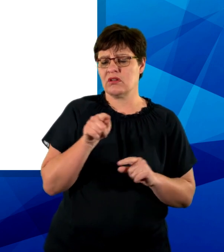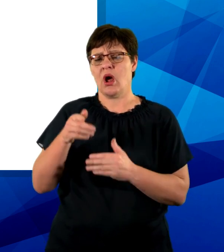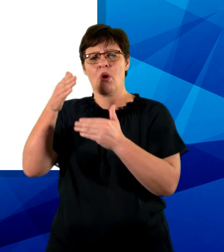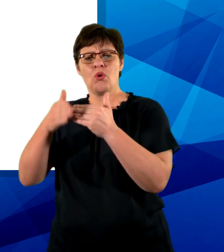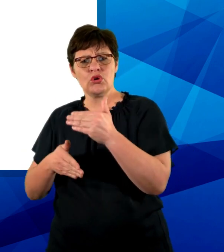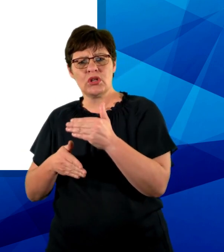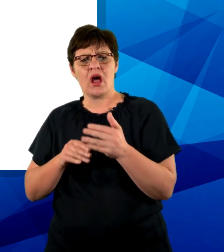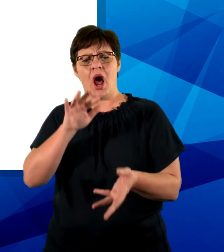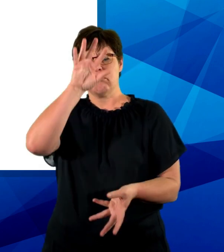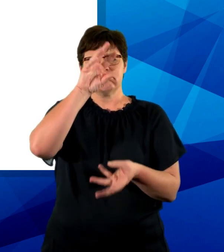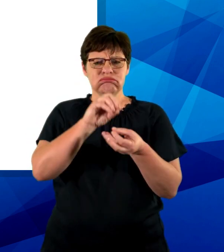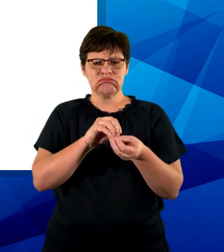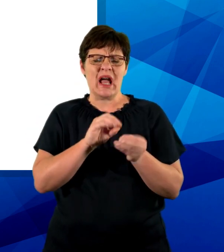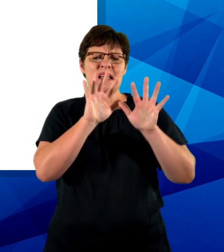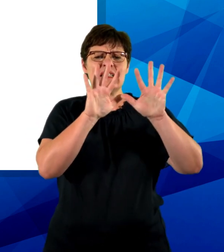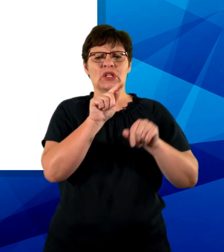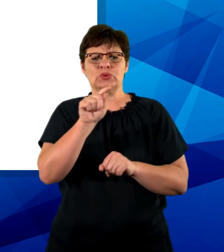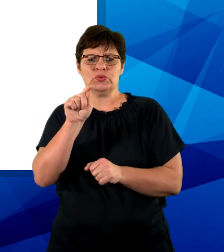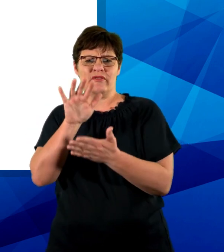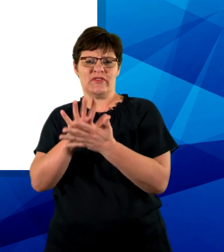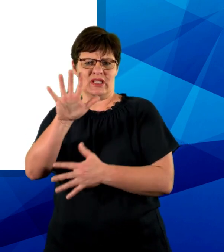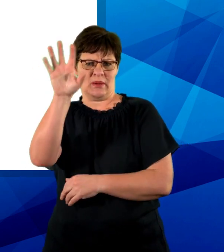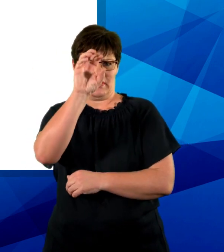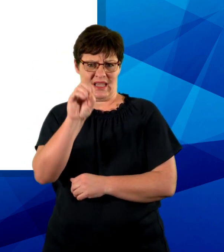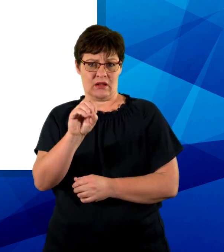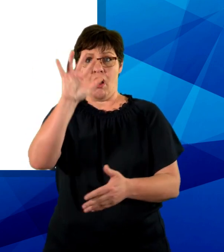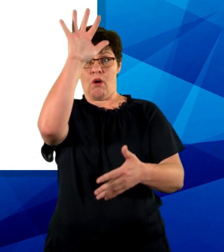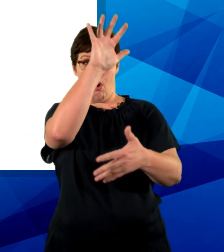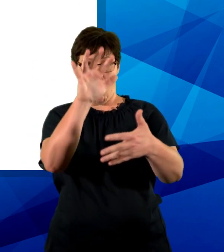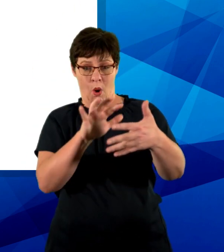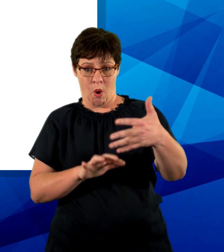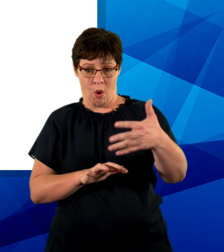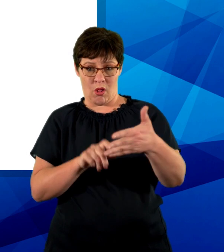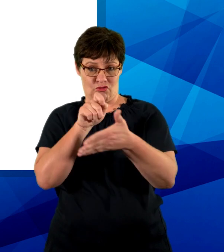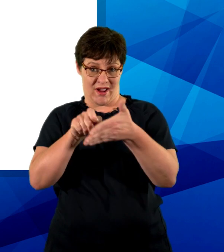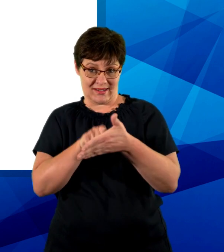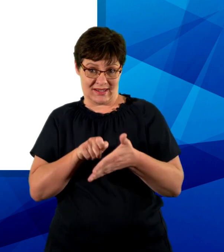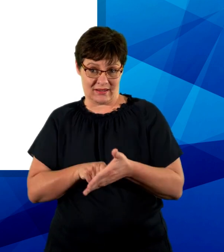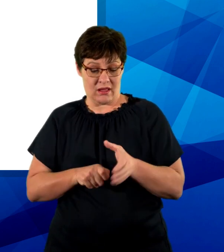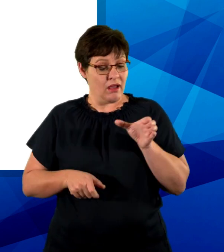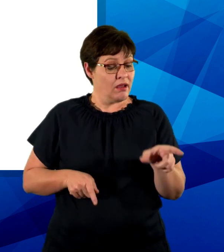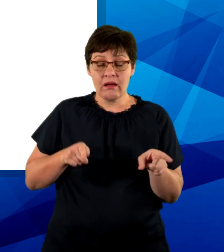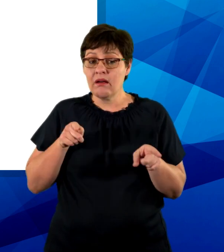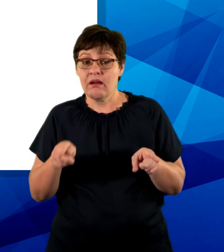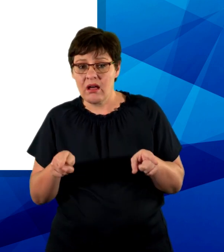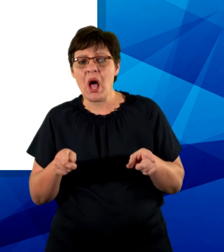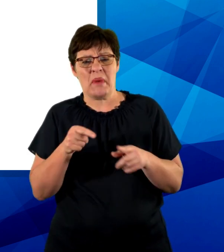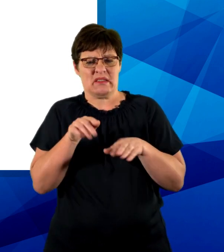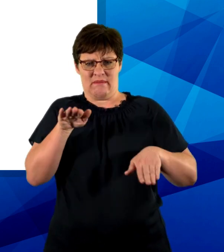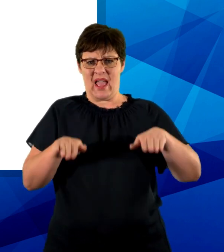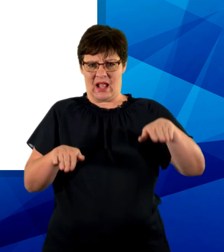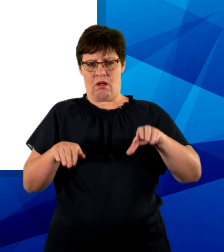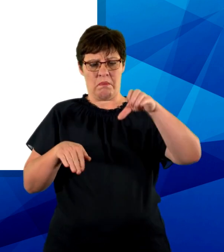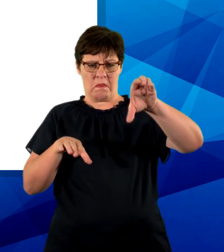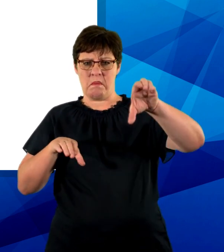text shouldn't exceed 10 to 15% of the total of your text, and these two sections should be more or less equal in